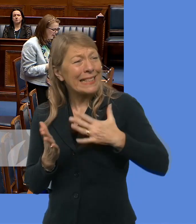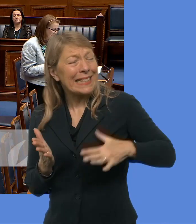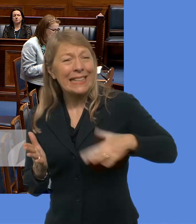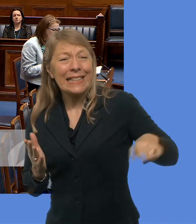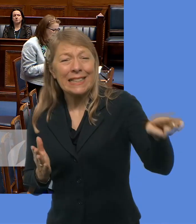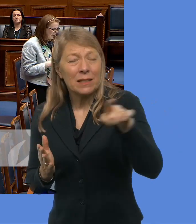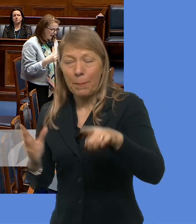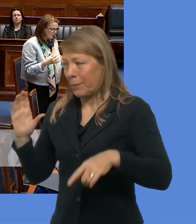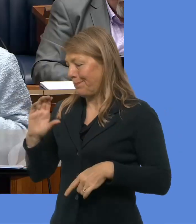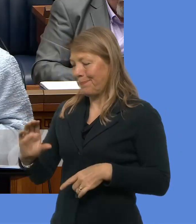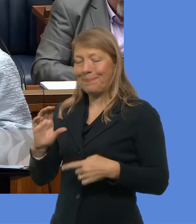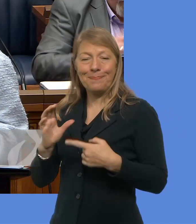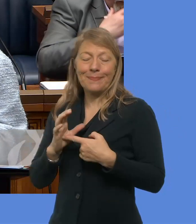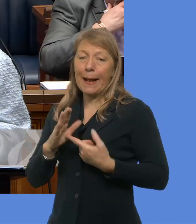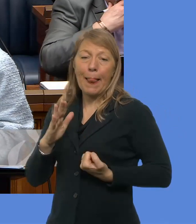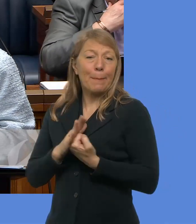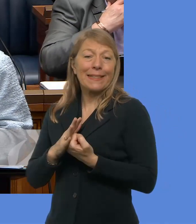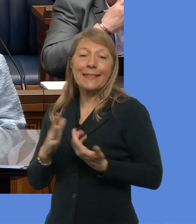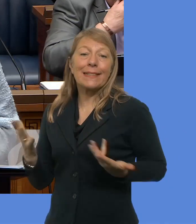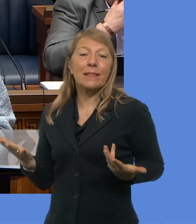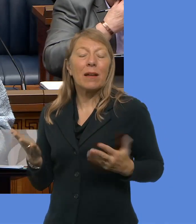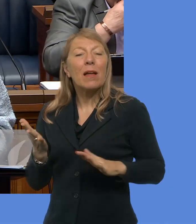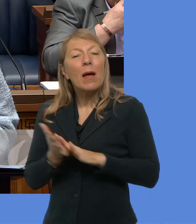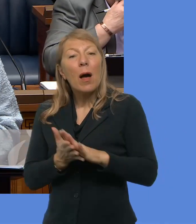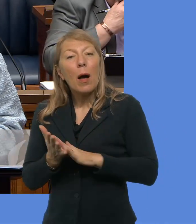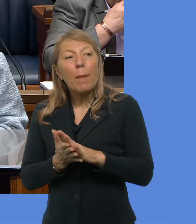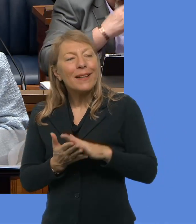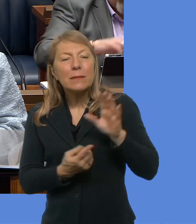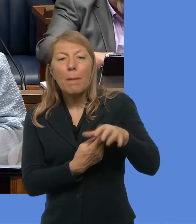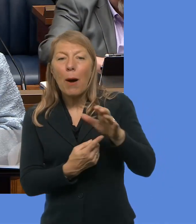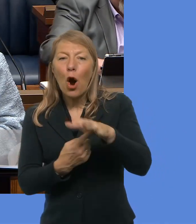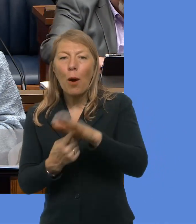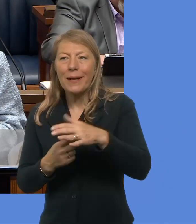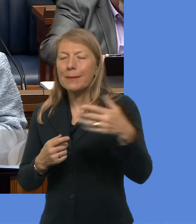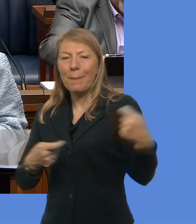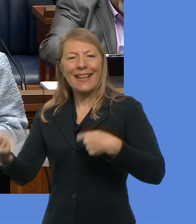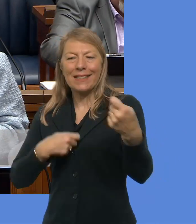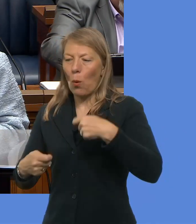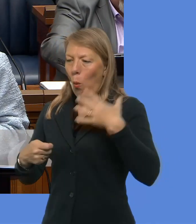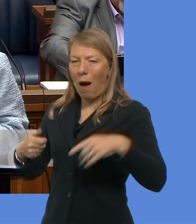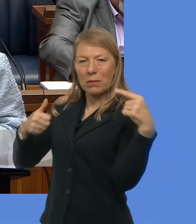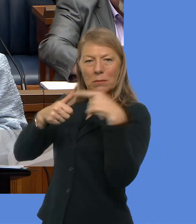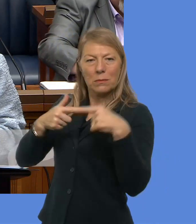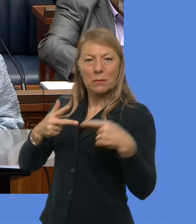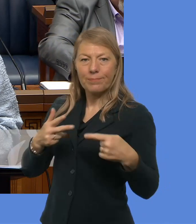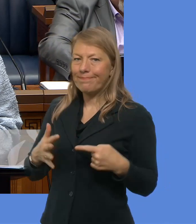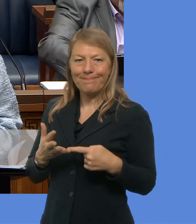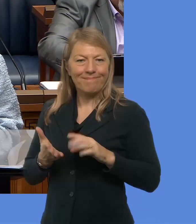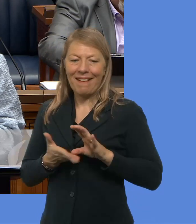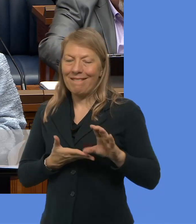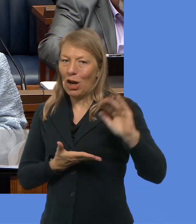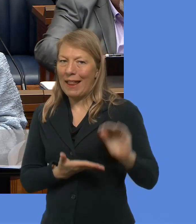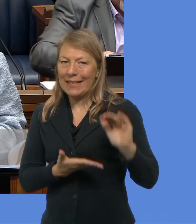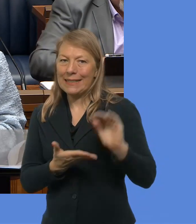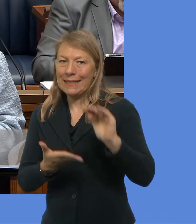that we have available, and no department therefore has received the level of funding that it bid for. Under Section 52 of the Climate